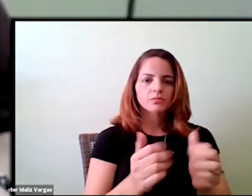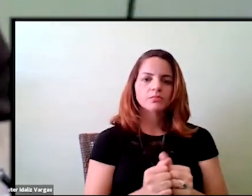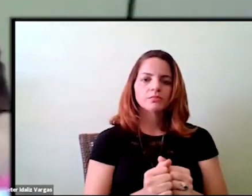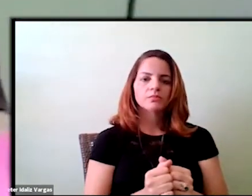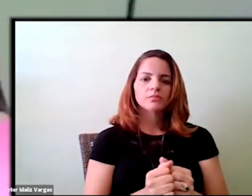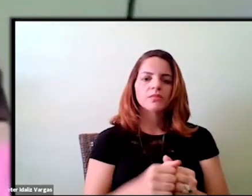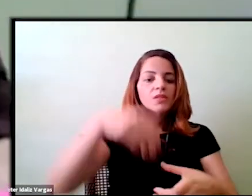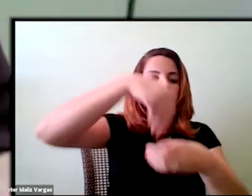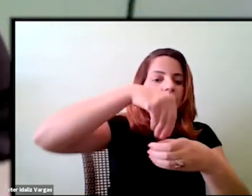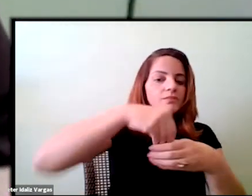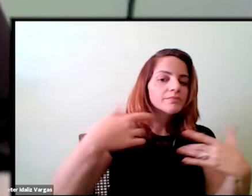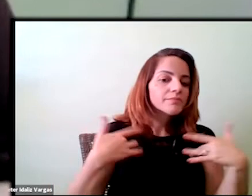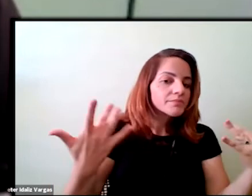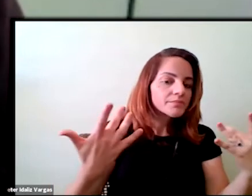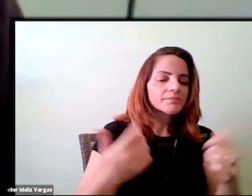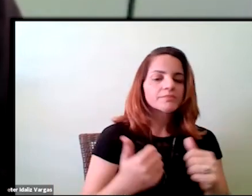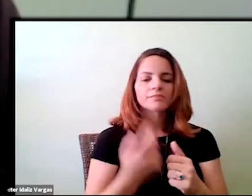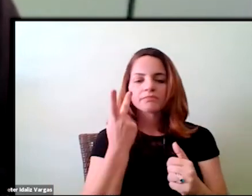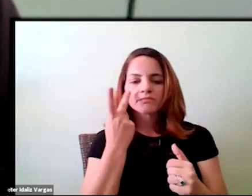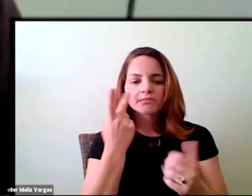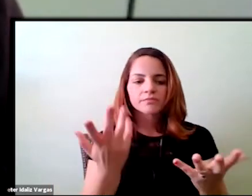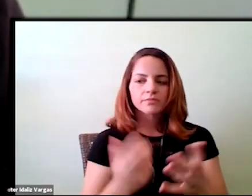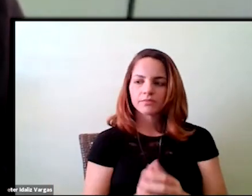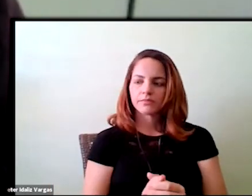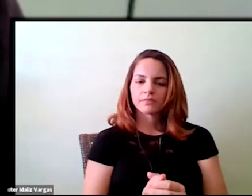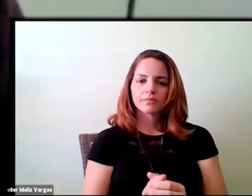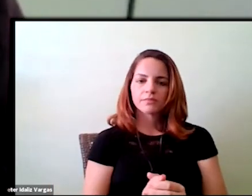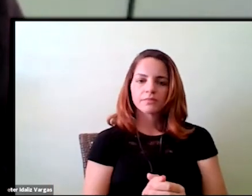And let's see if there's anything cool.